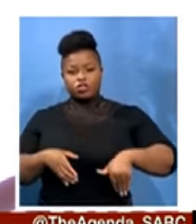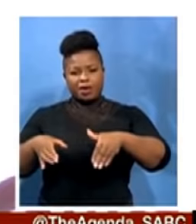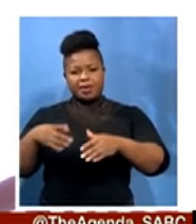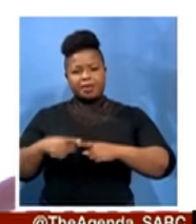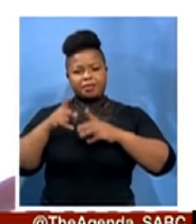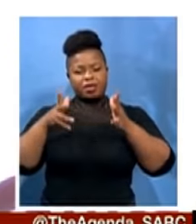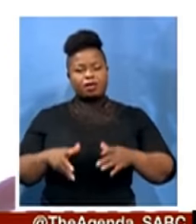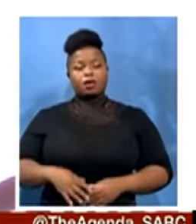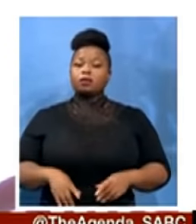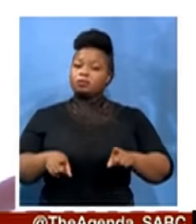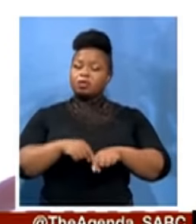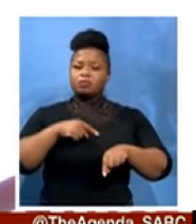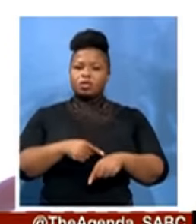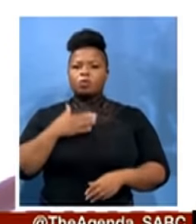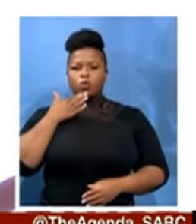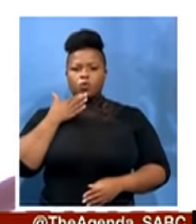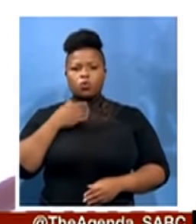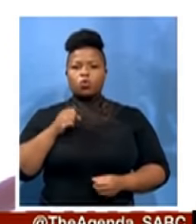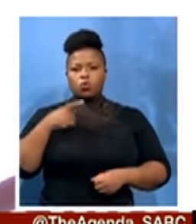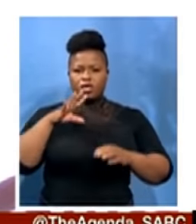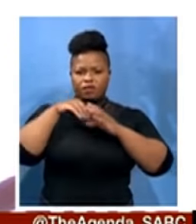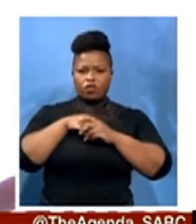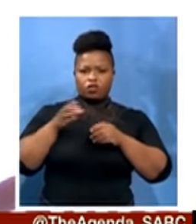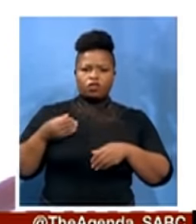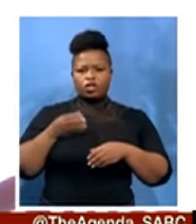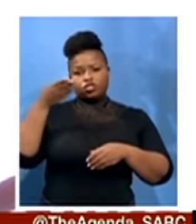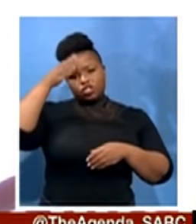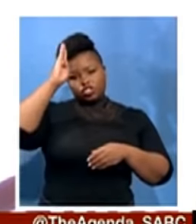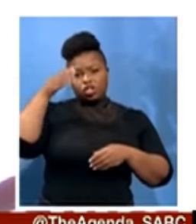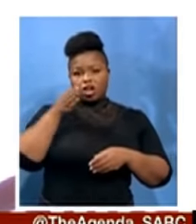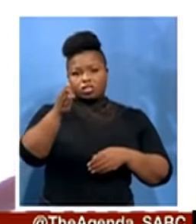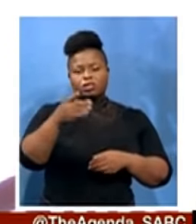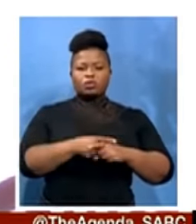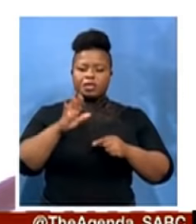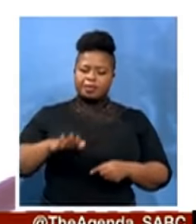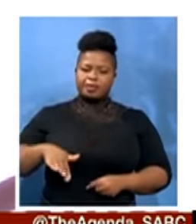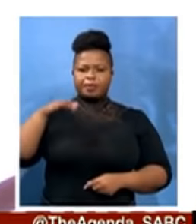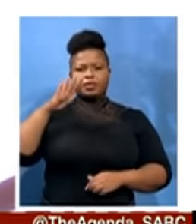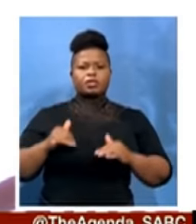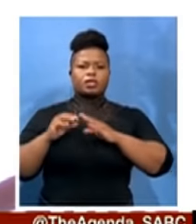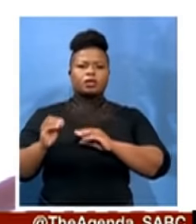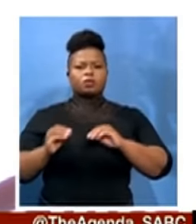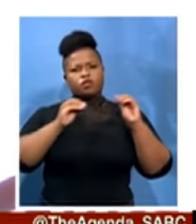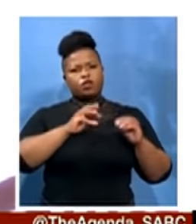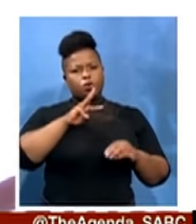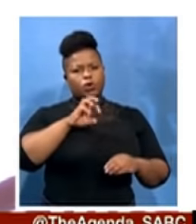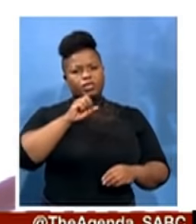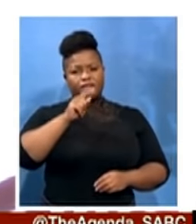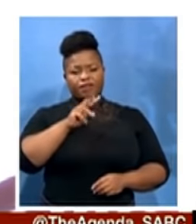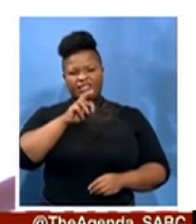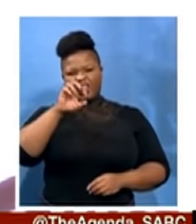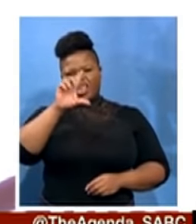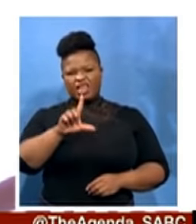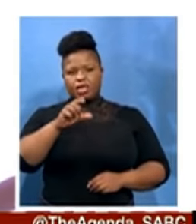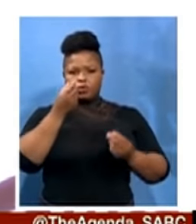Sharks. Growing up, he played with the Sharks up until he went to Westville. I think university was still playing with the Sharks until